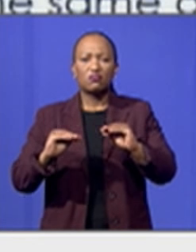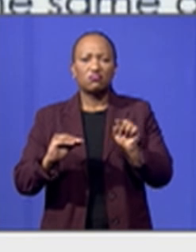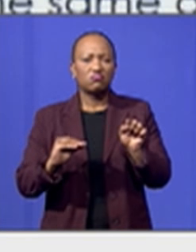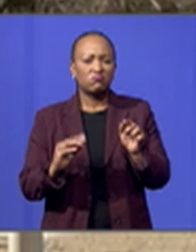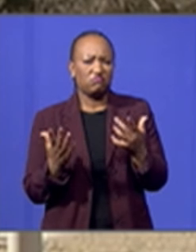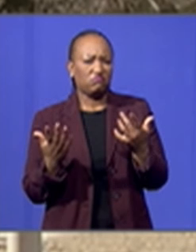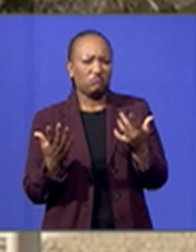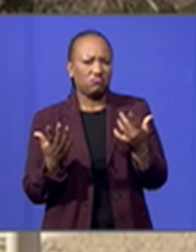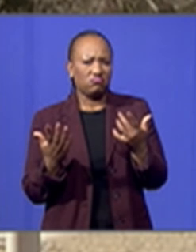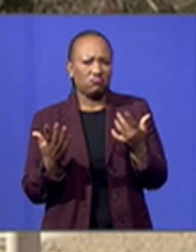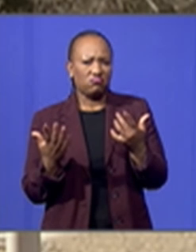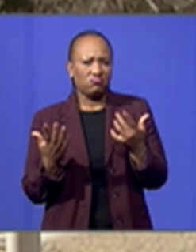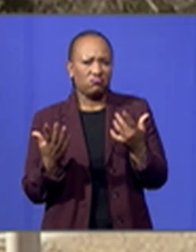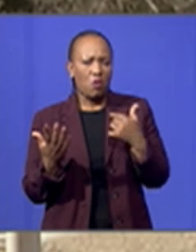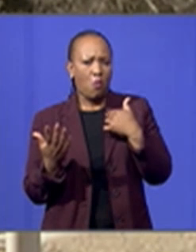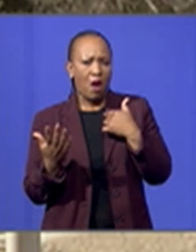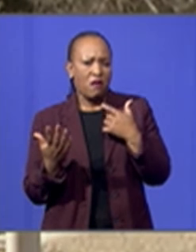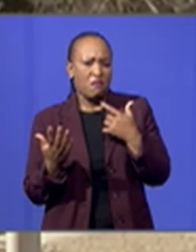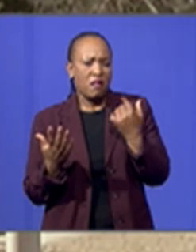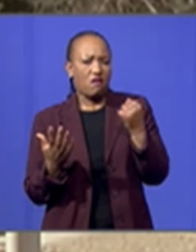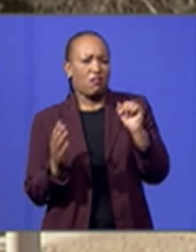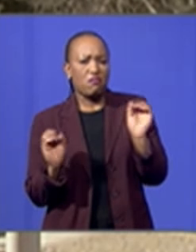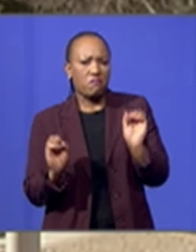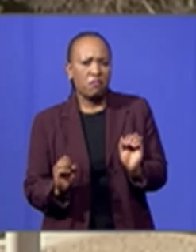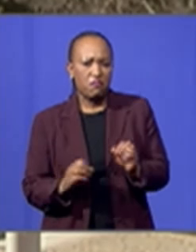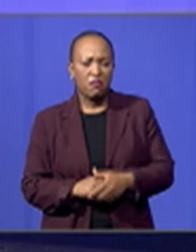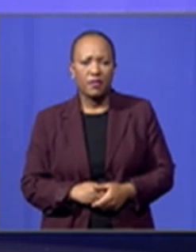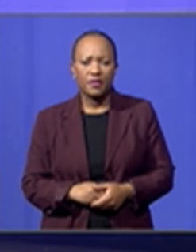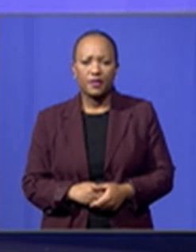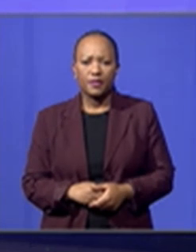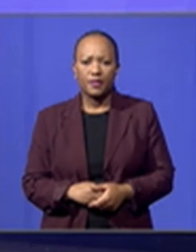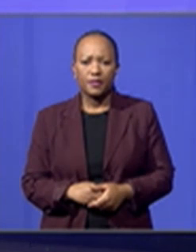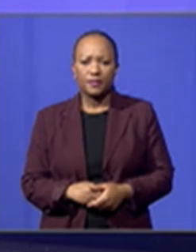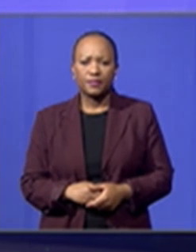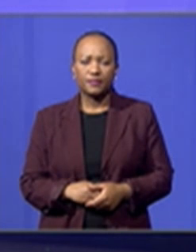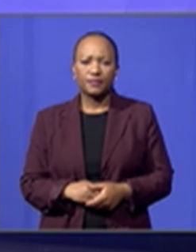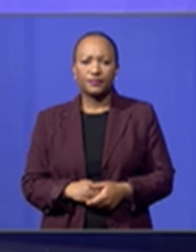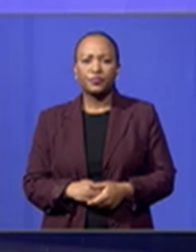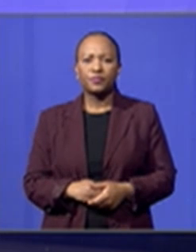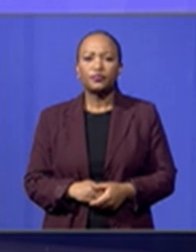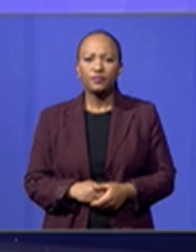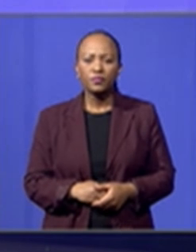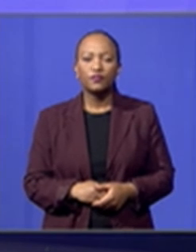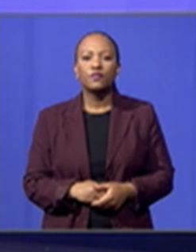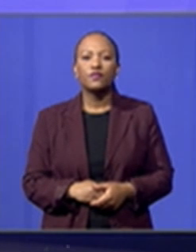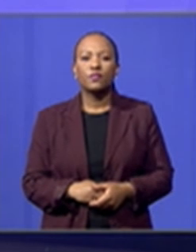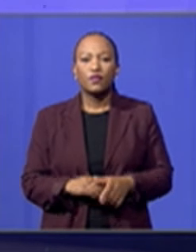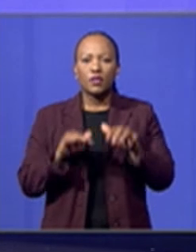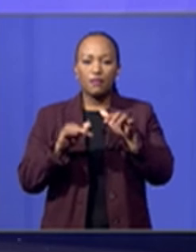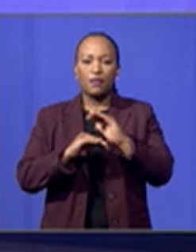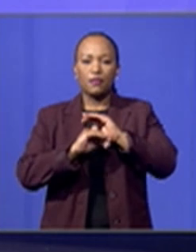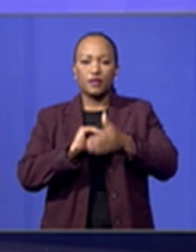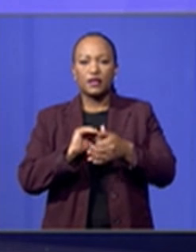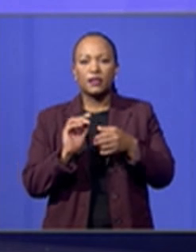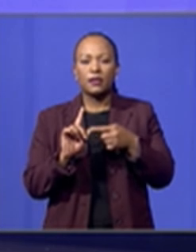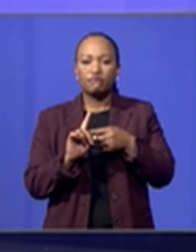ga le tlhaole go ya ka lotso. Mosireletsi wa setšhaba o neetse Lefapha la Thuto